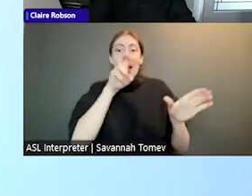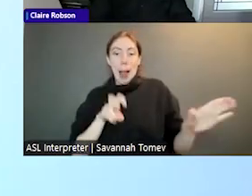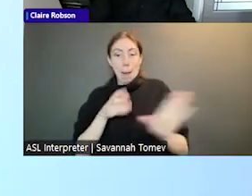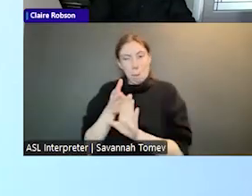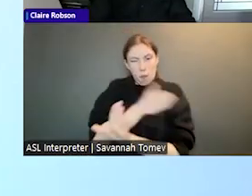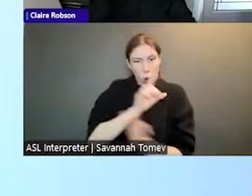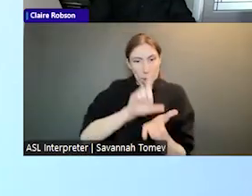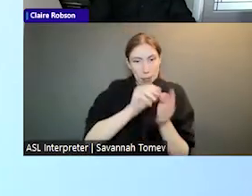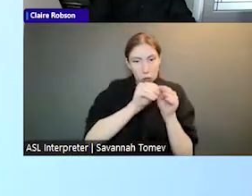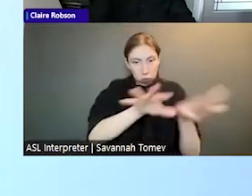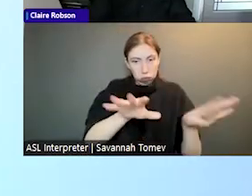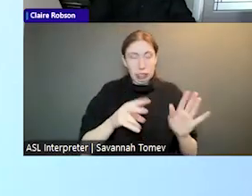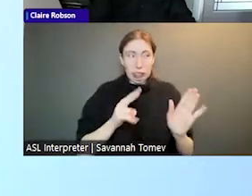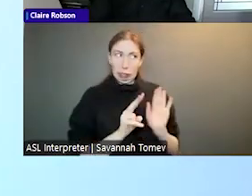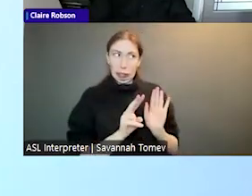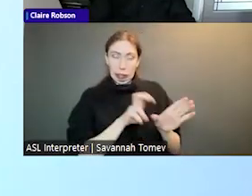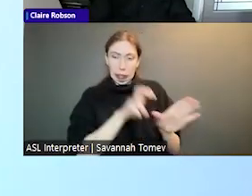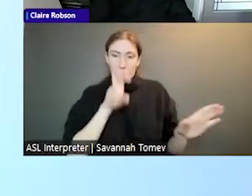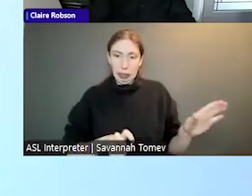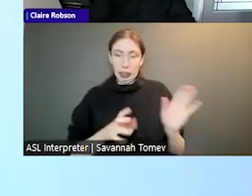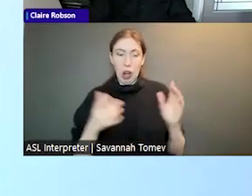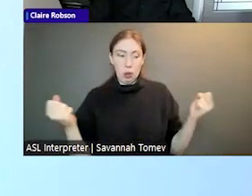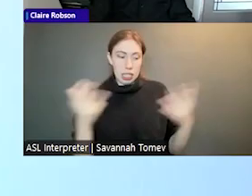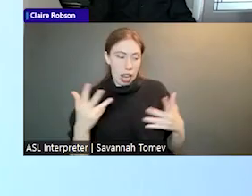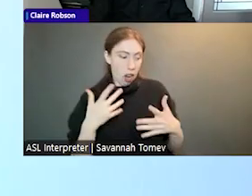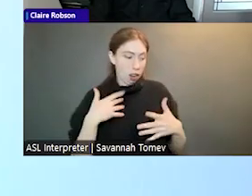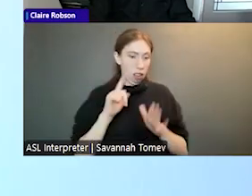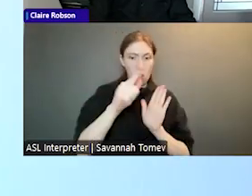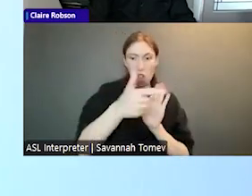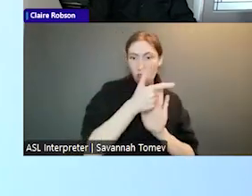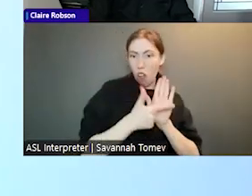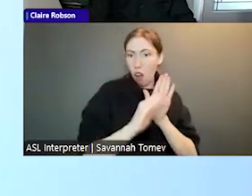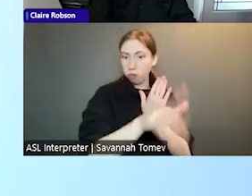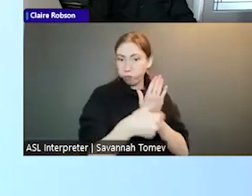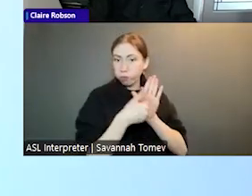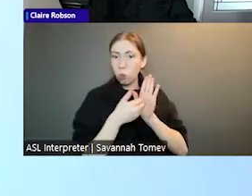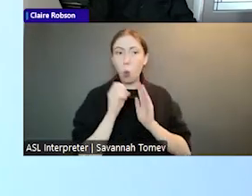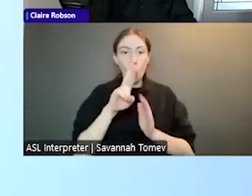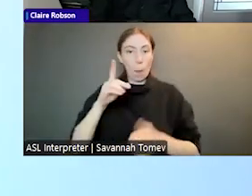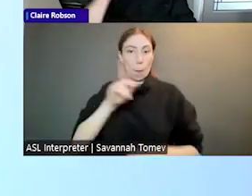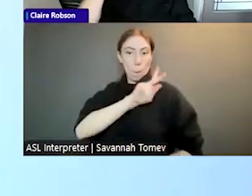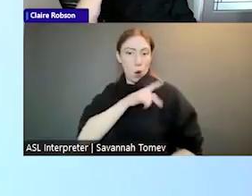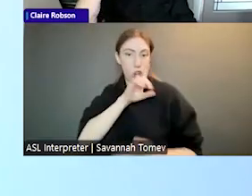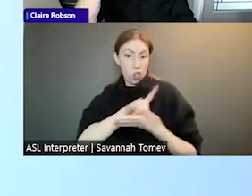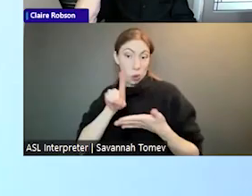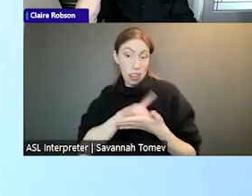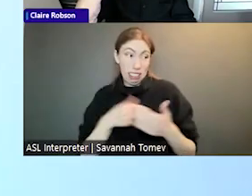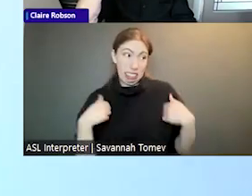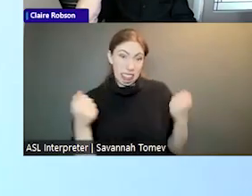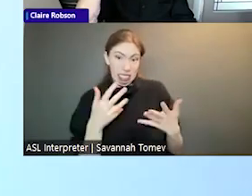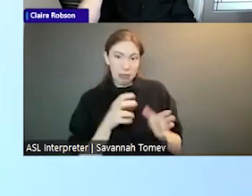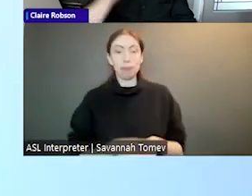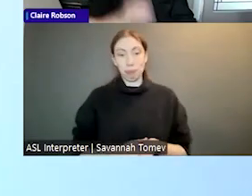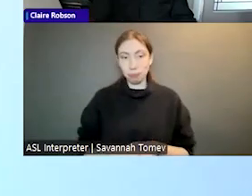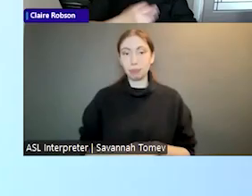were frightened of lawsuits and of personal recrimination. Several